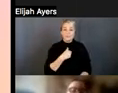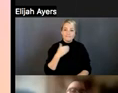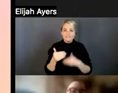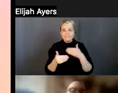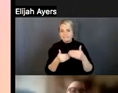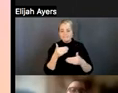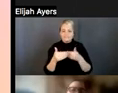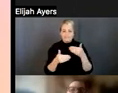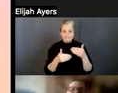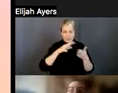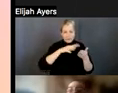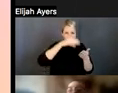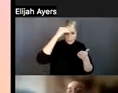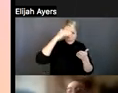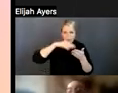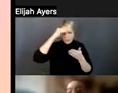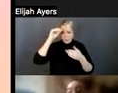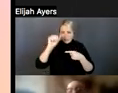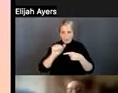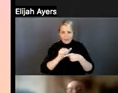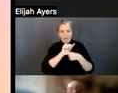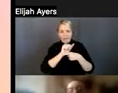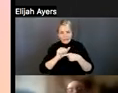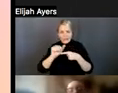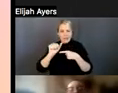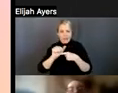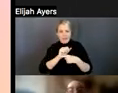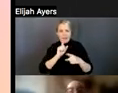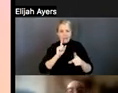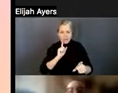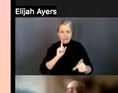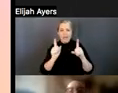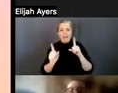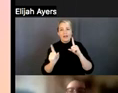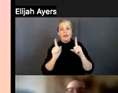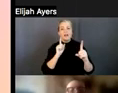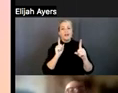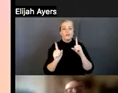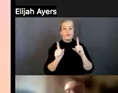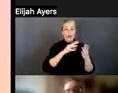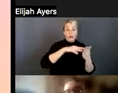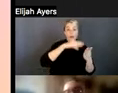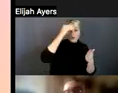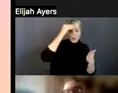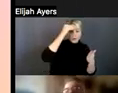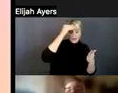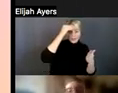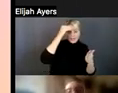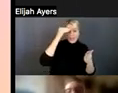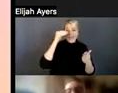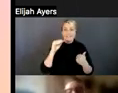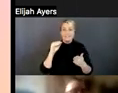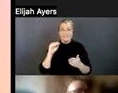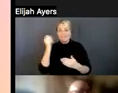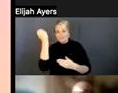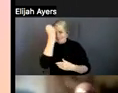the practices and the conversations, what we're doing is we're learning and unlearning, but we're not entering with nothing there.